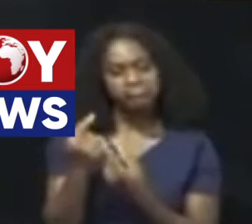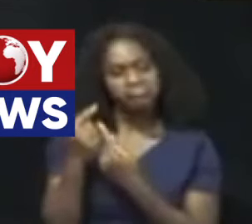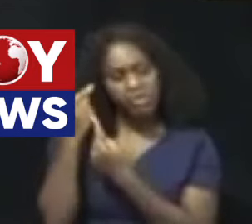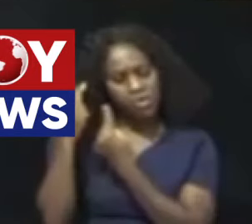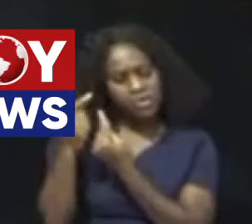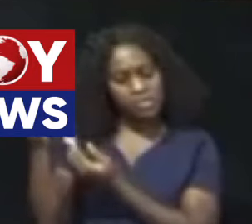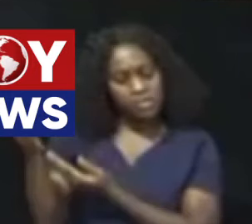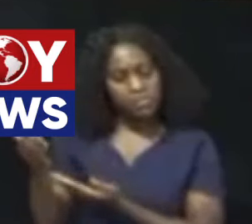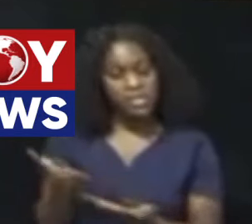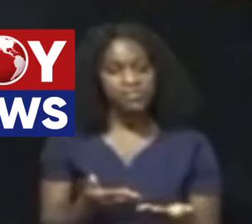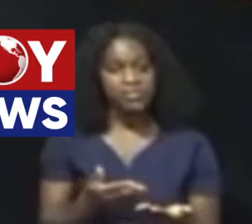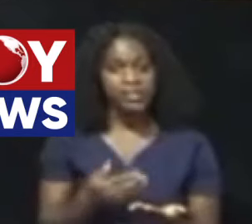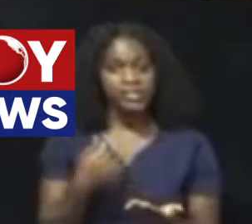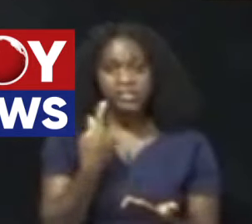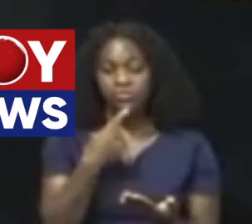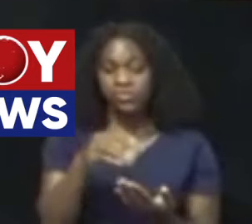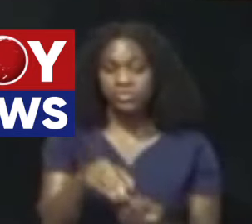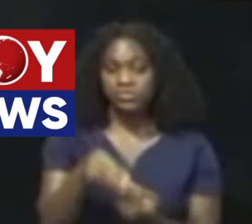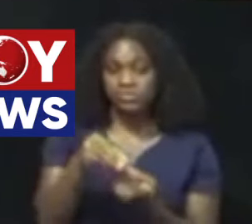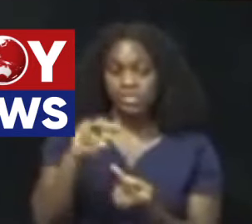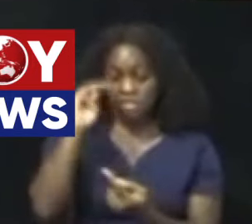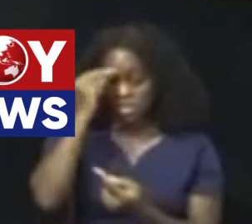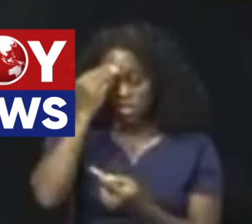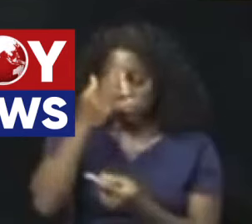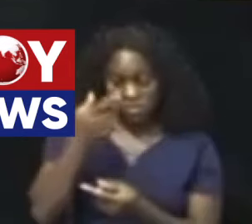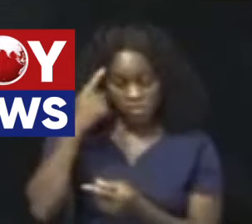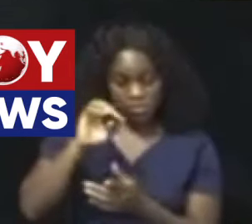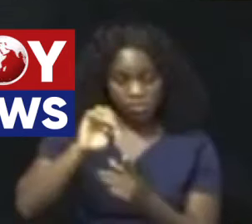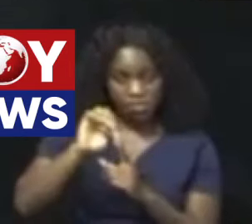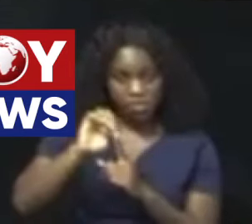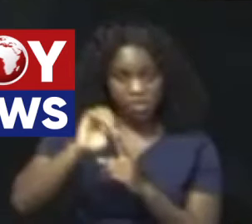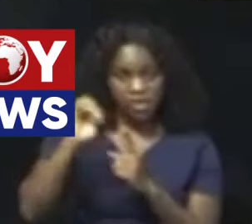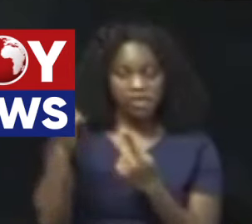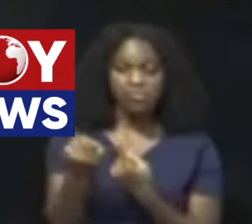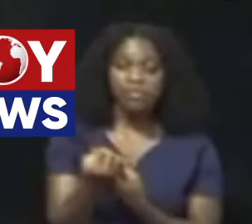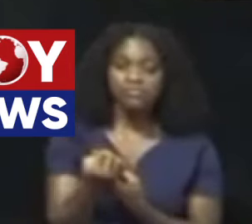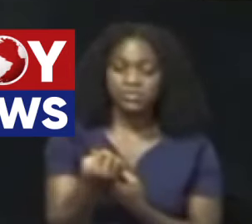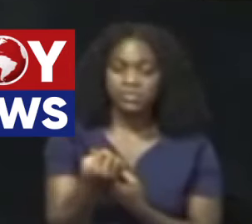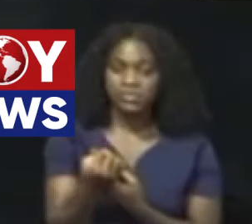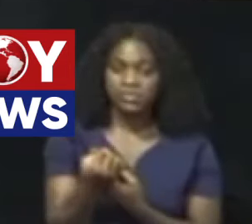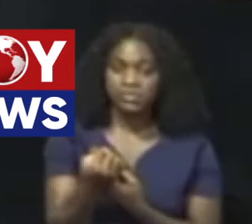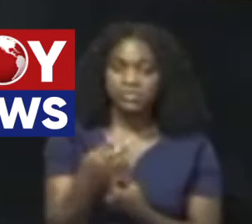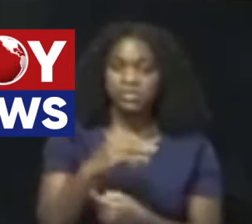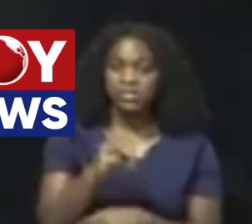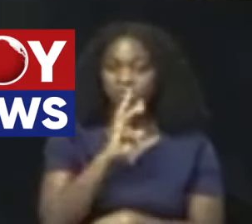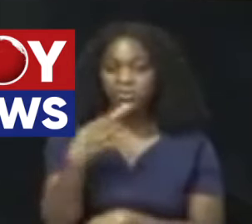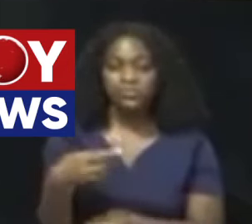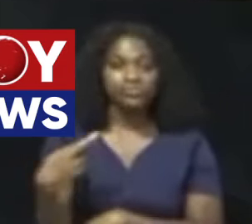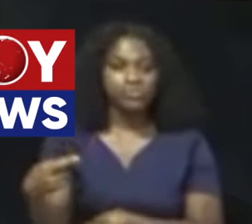consider inviting the, particularly the ministers for environment